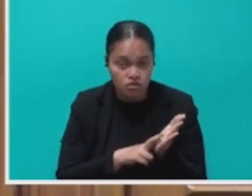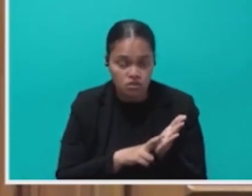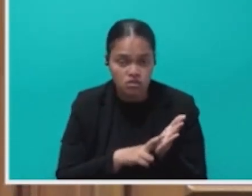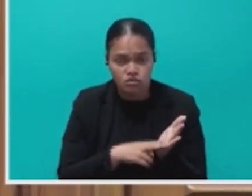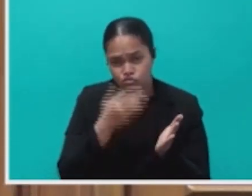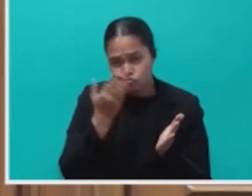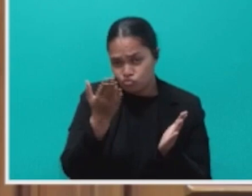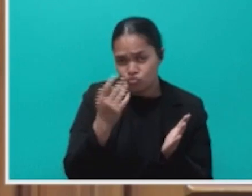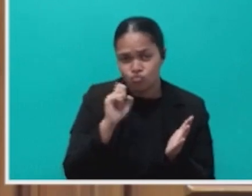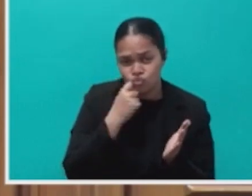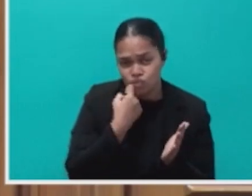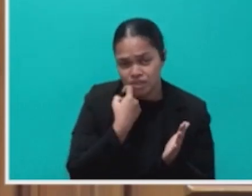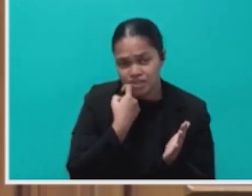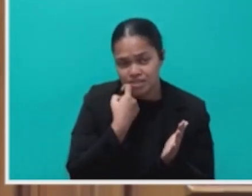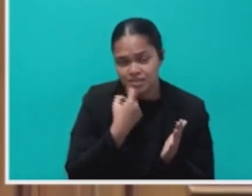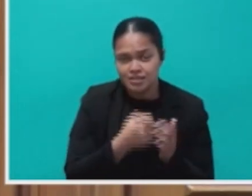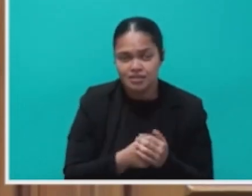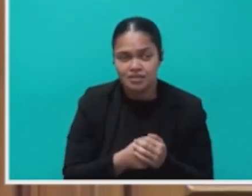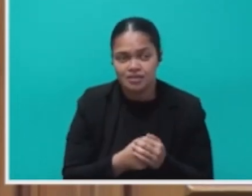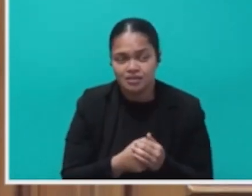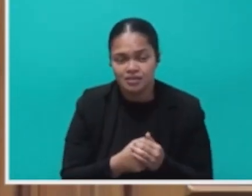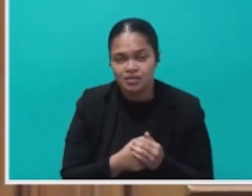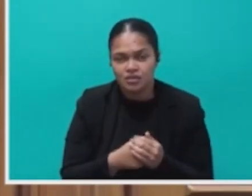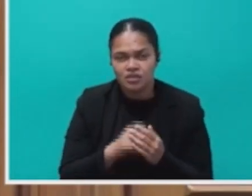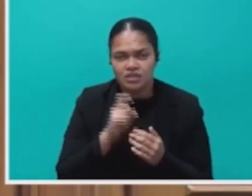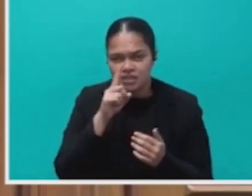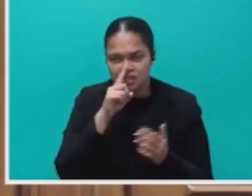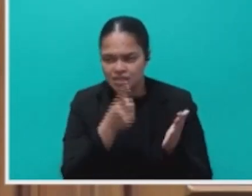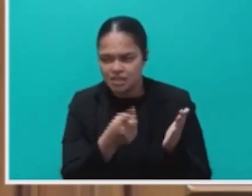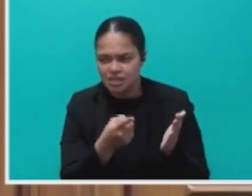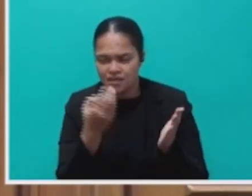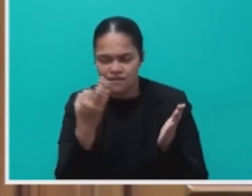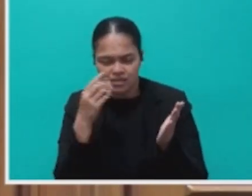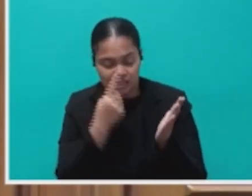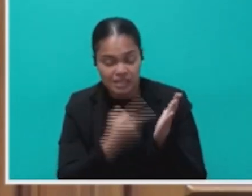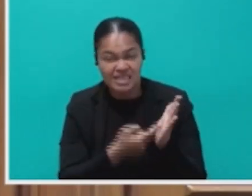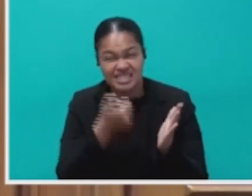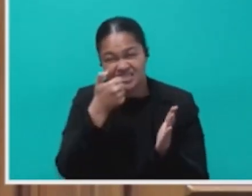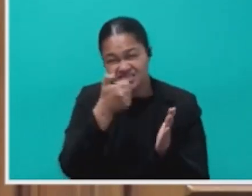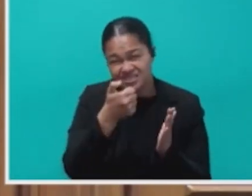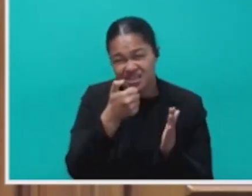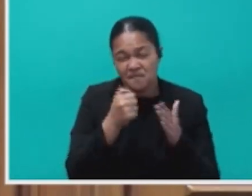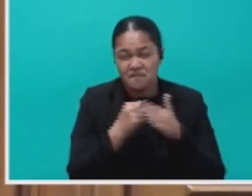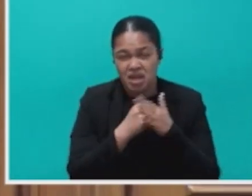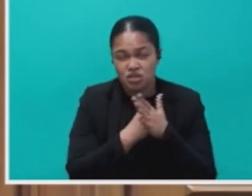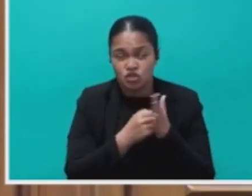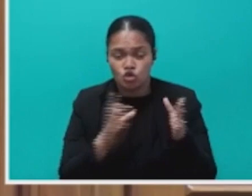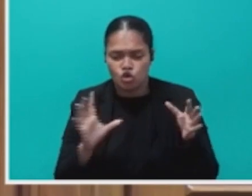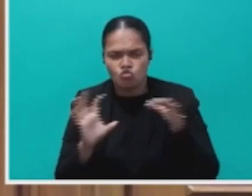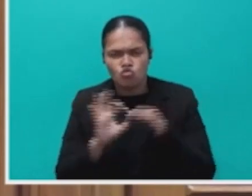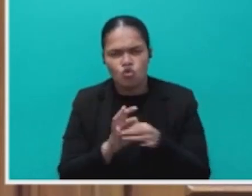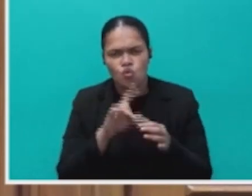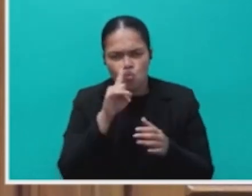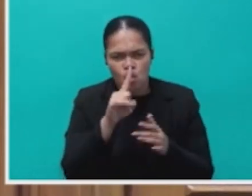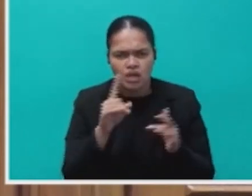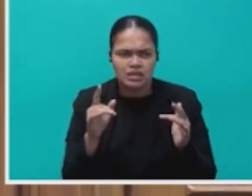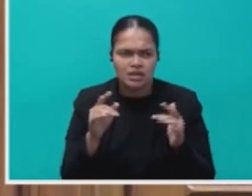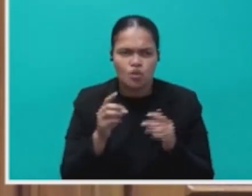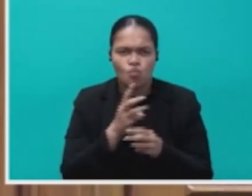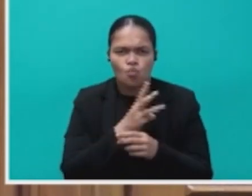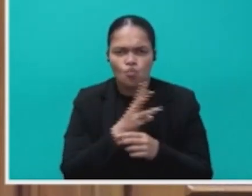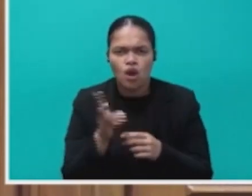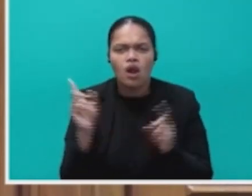we will come to the fact that the 6 functions are rooted in one single word, which is